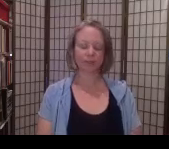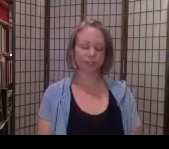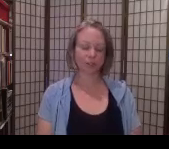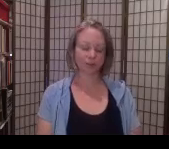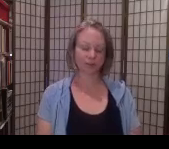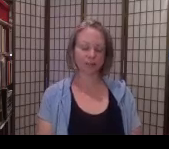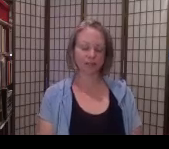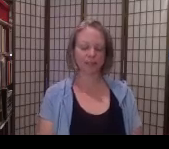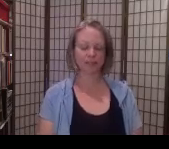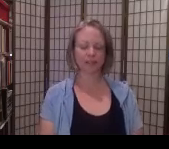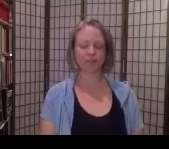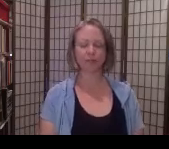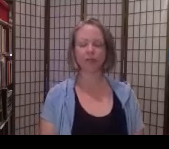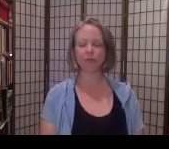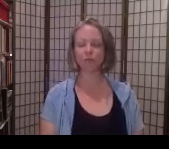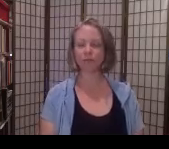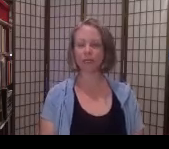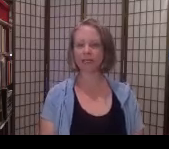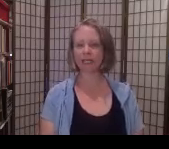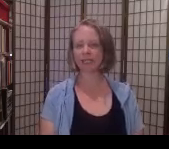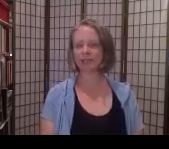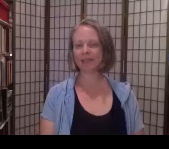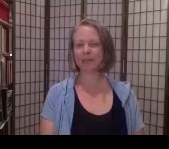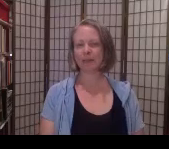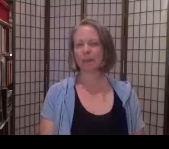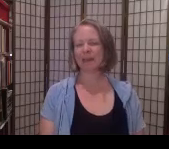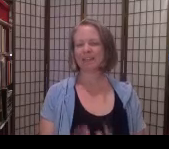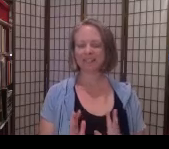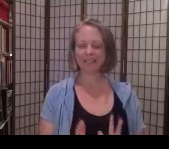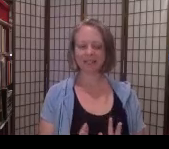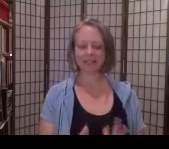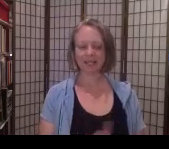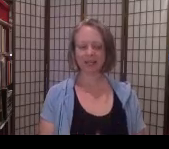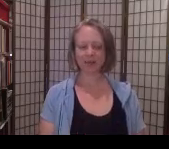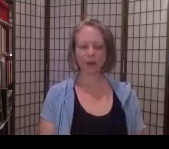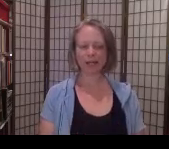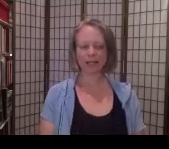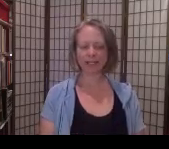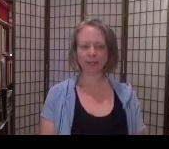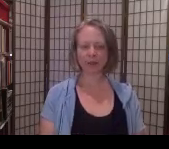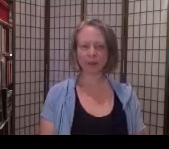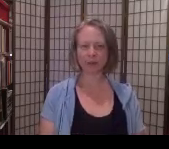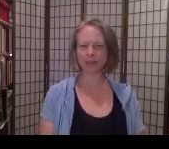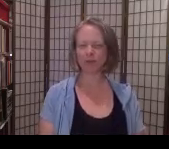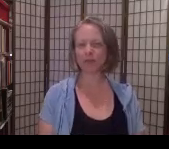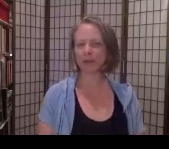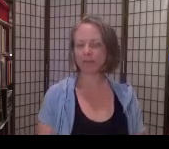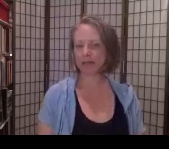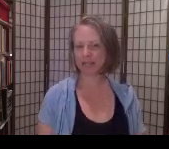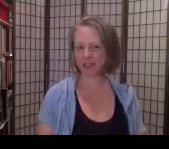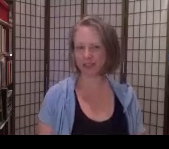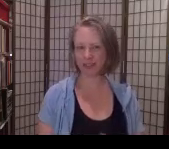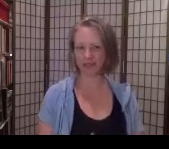So what it's showing me is if you get really still and kind of quiet and almost like